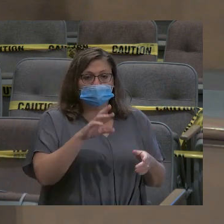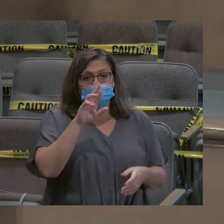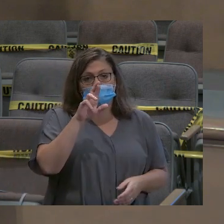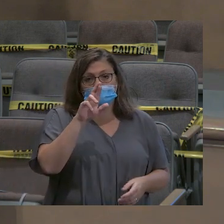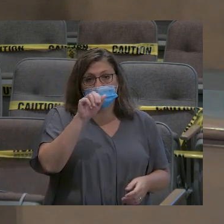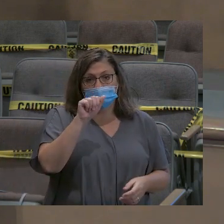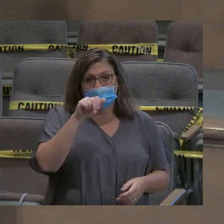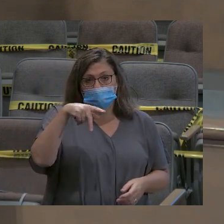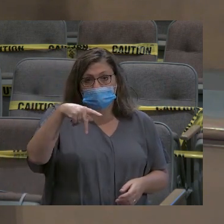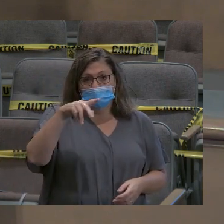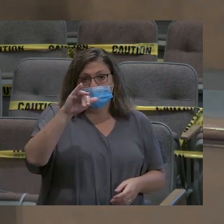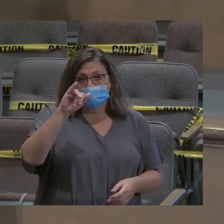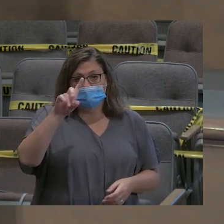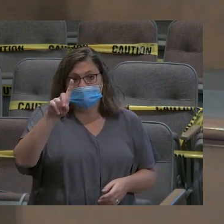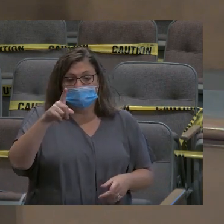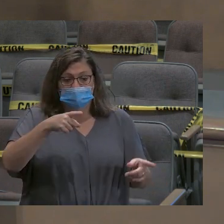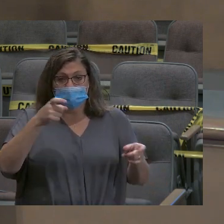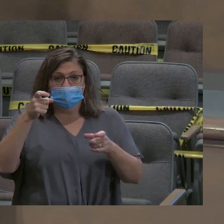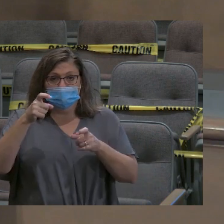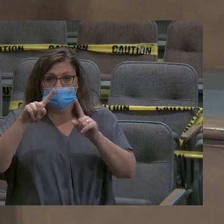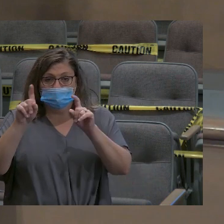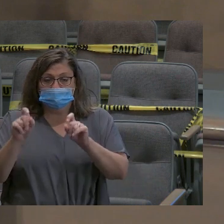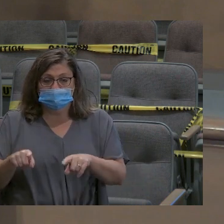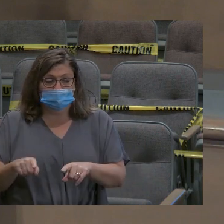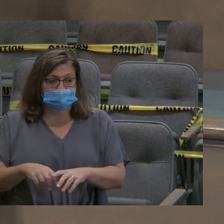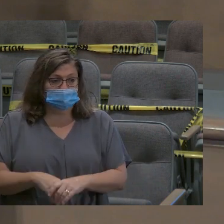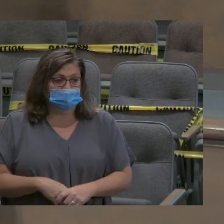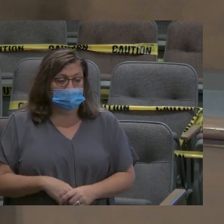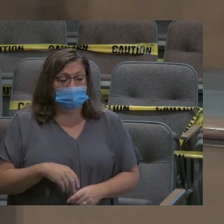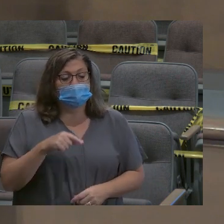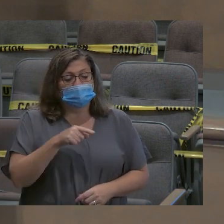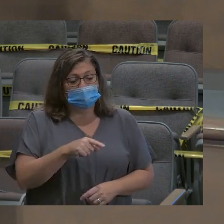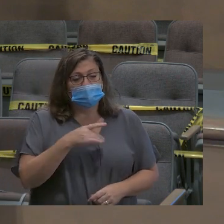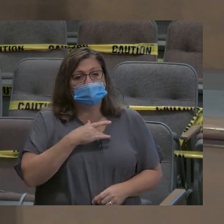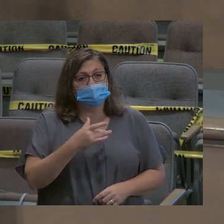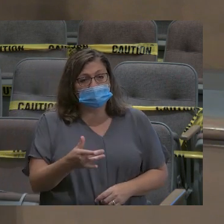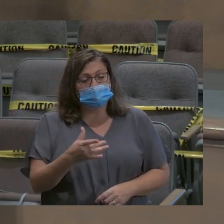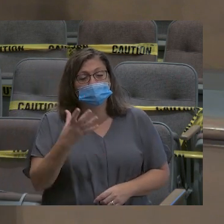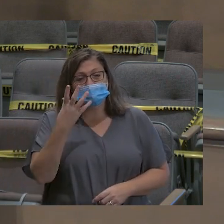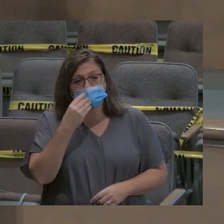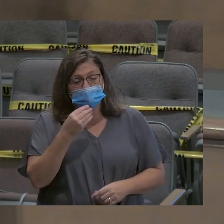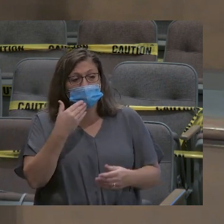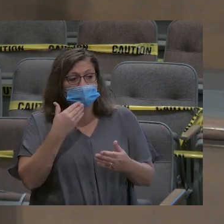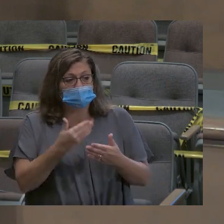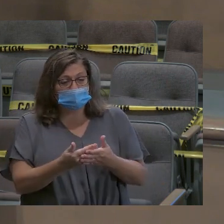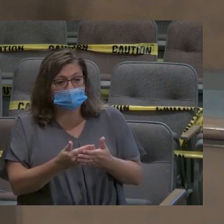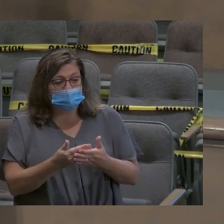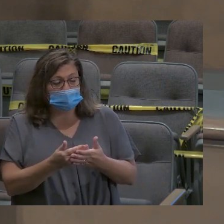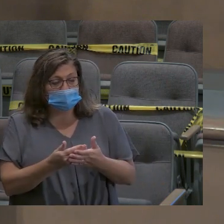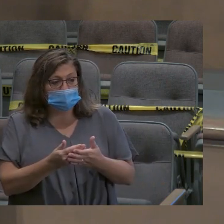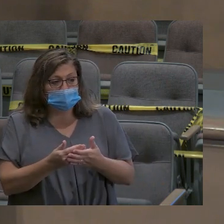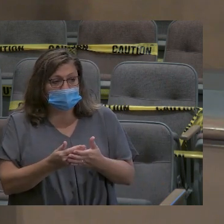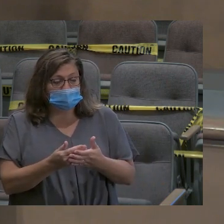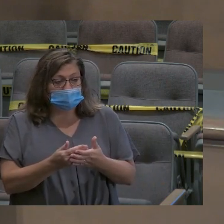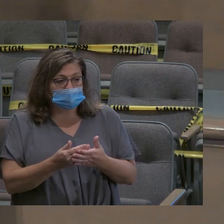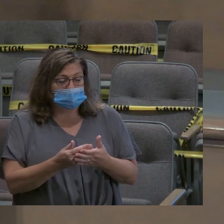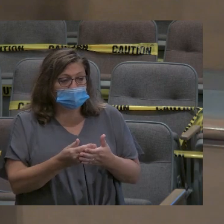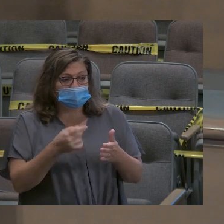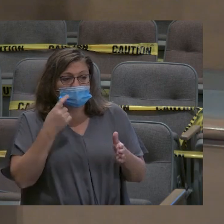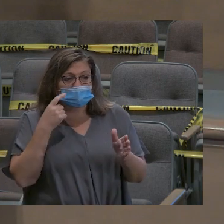are rapid tests, they tend to be pretty good at picking up on,